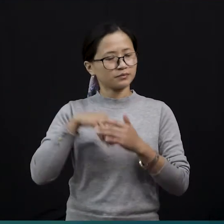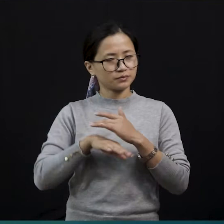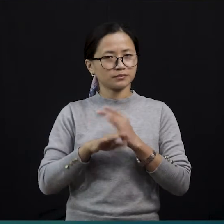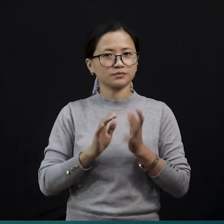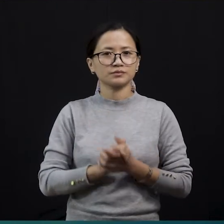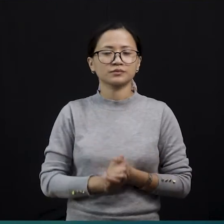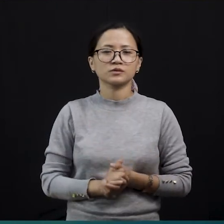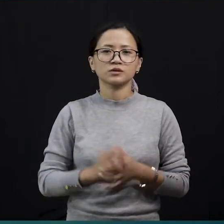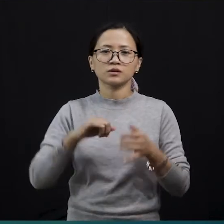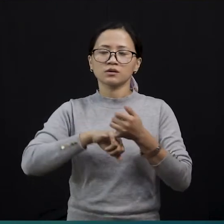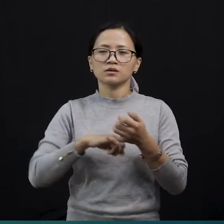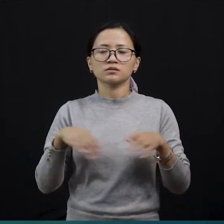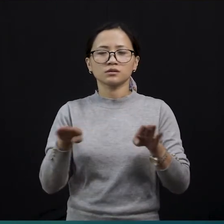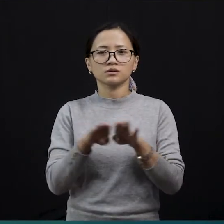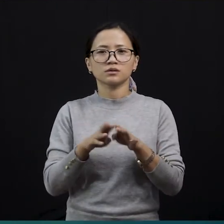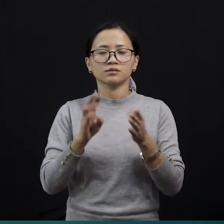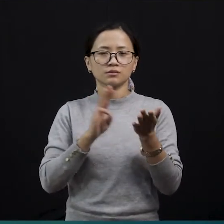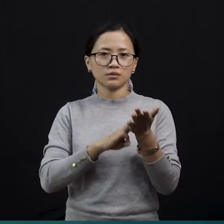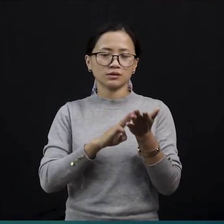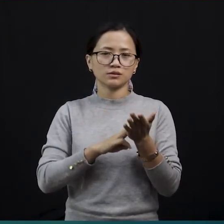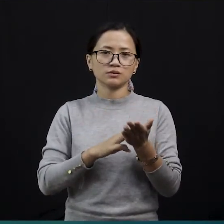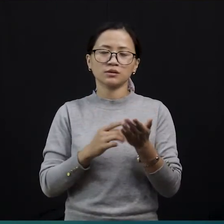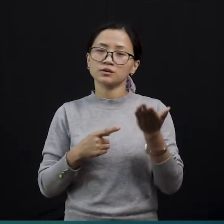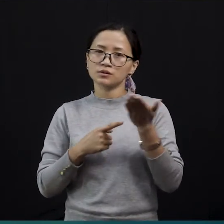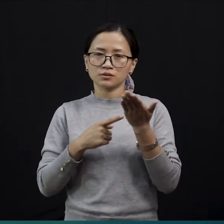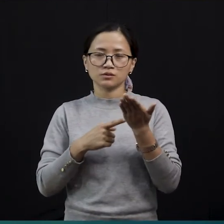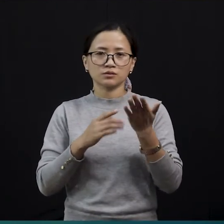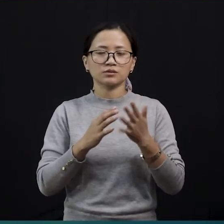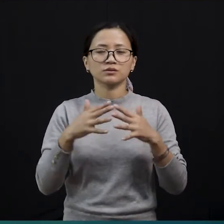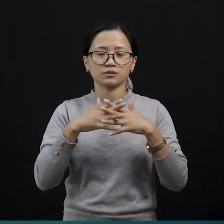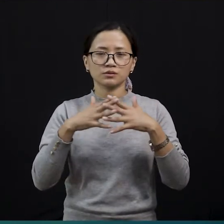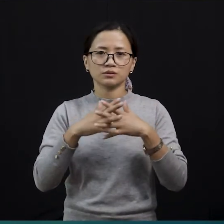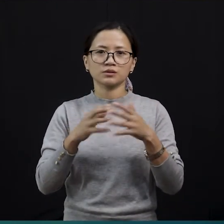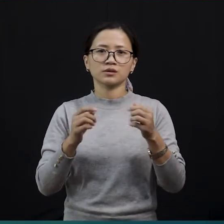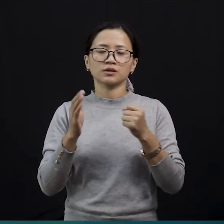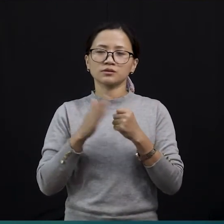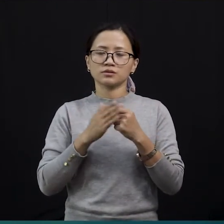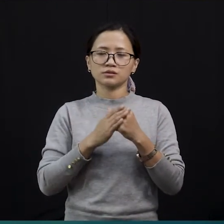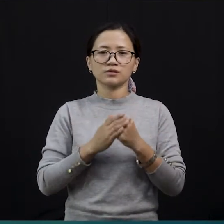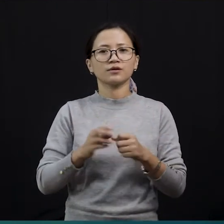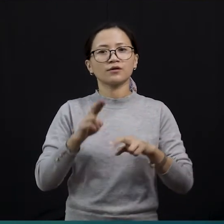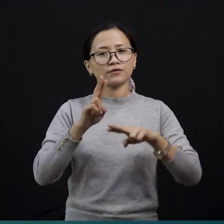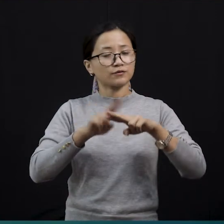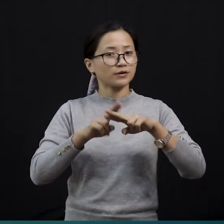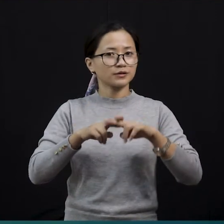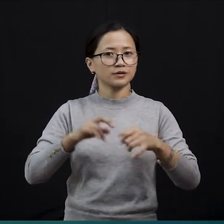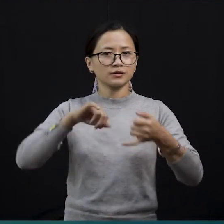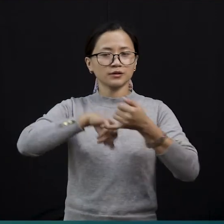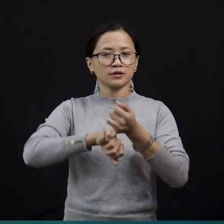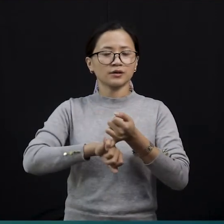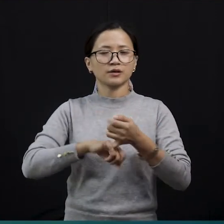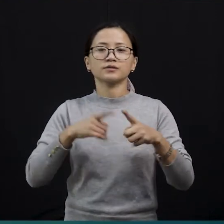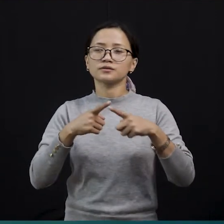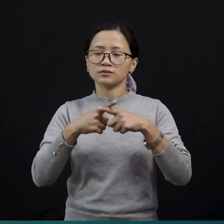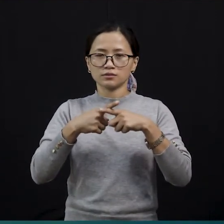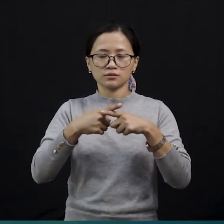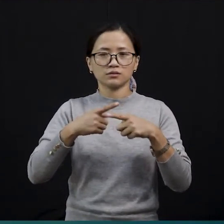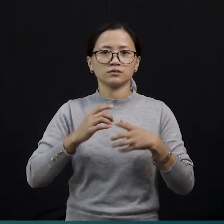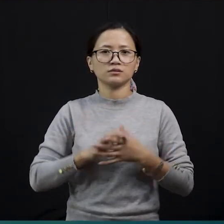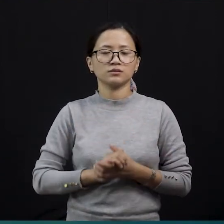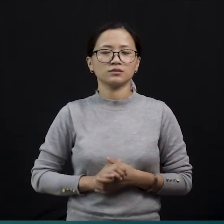So Sunday, Monday, you have Tuesday, Wednesday, Thursday, Friday,